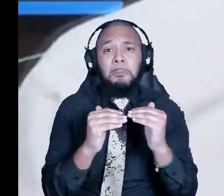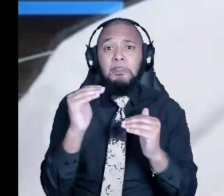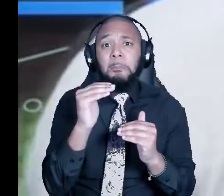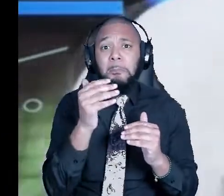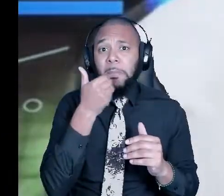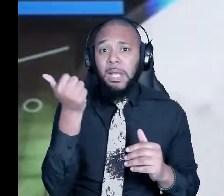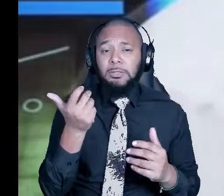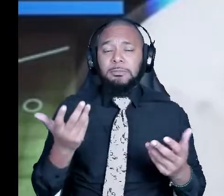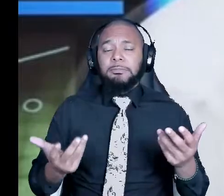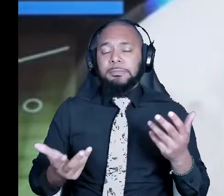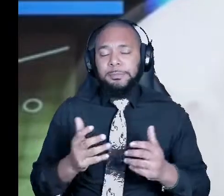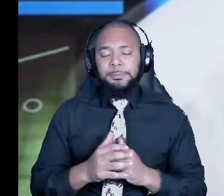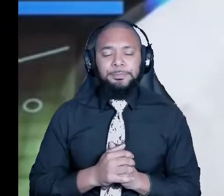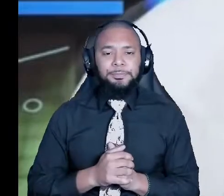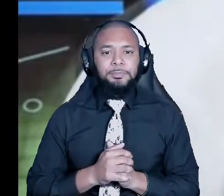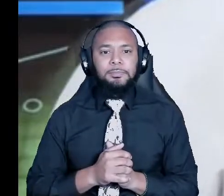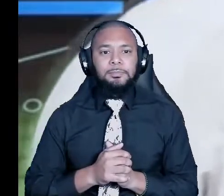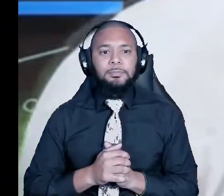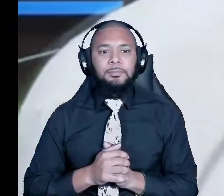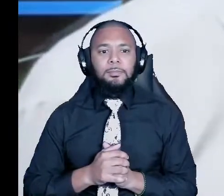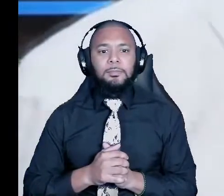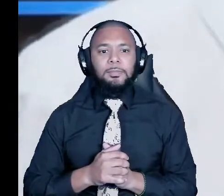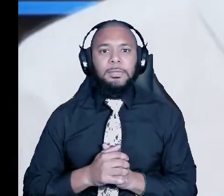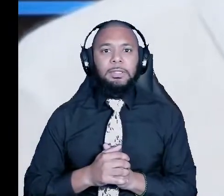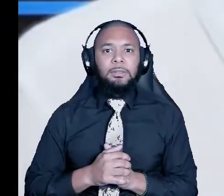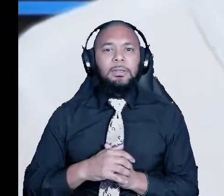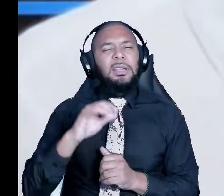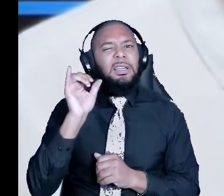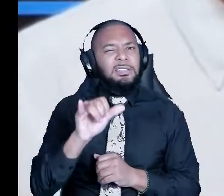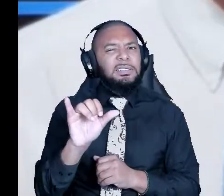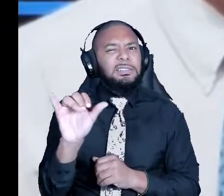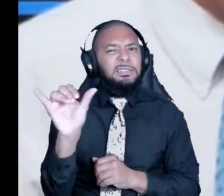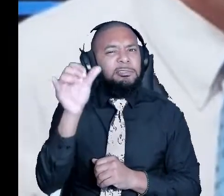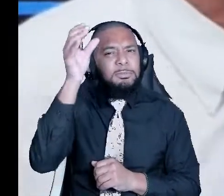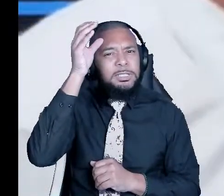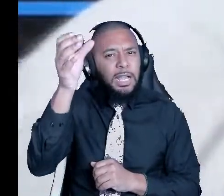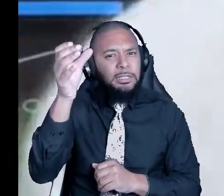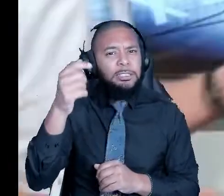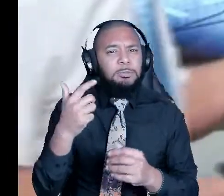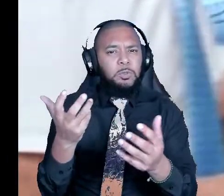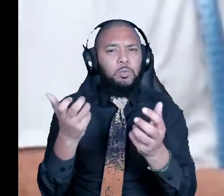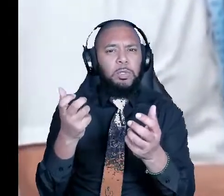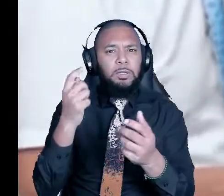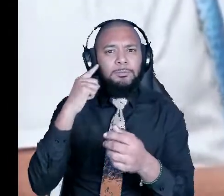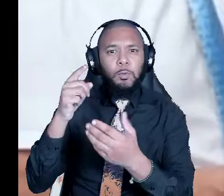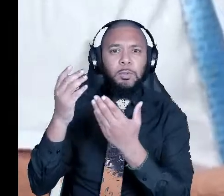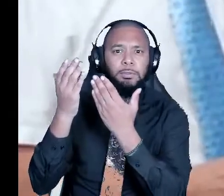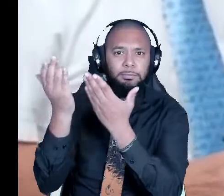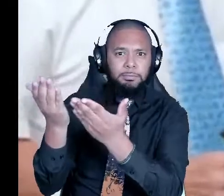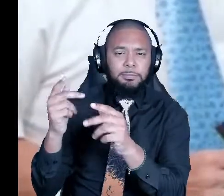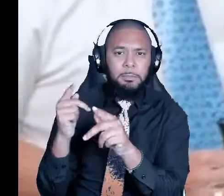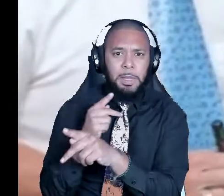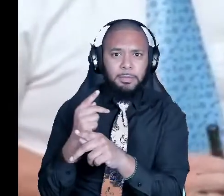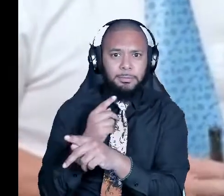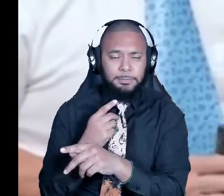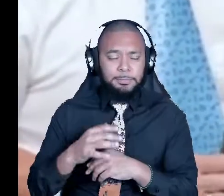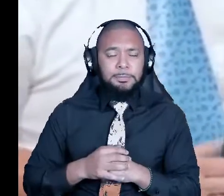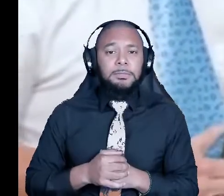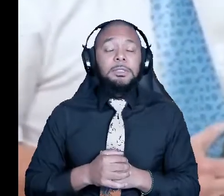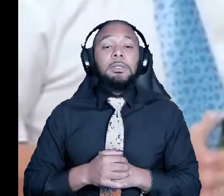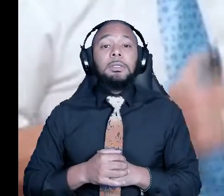you took out. And that's kind of the idea that we're going to do here. When I look at this top